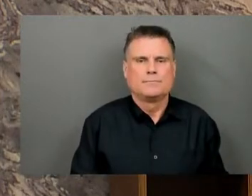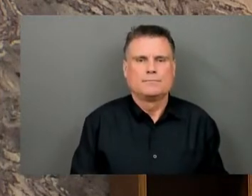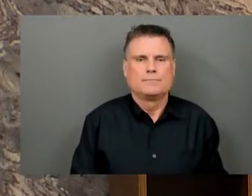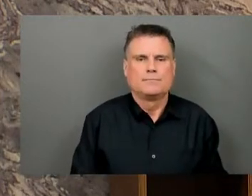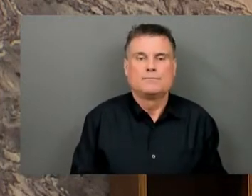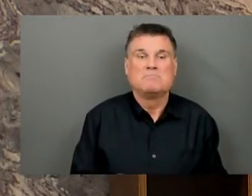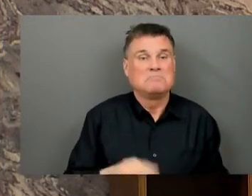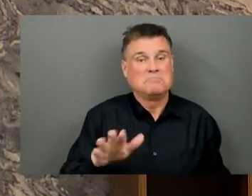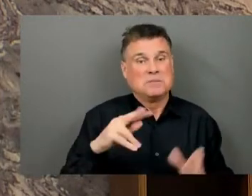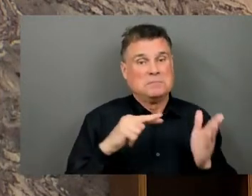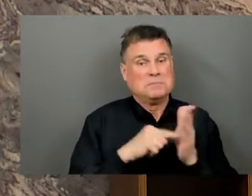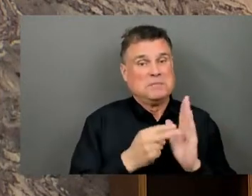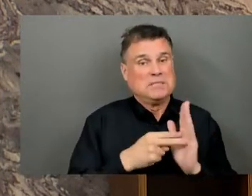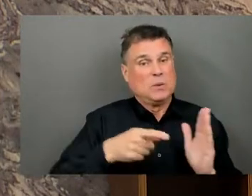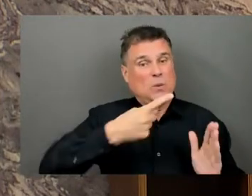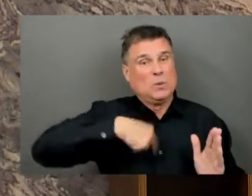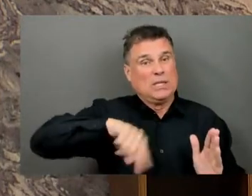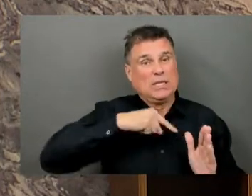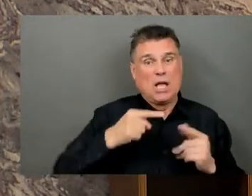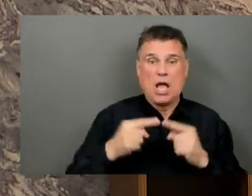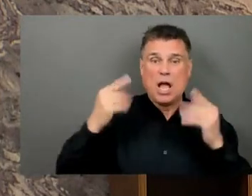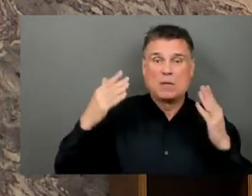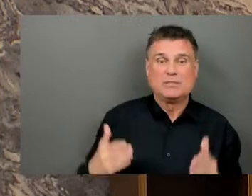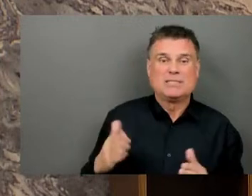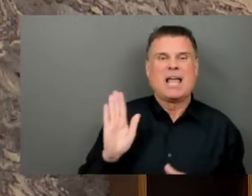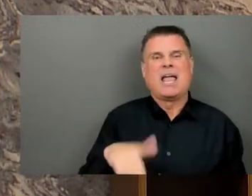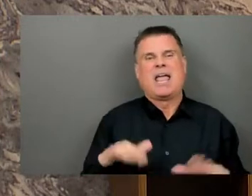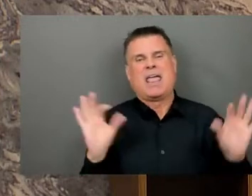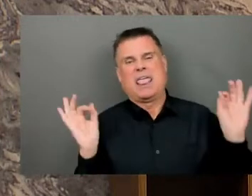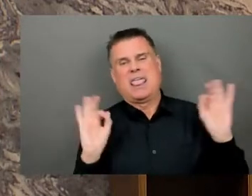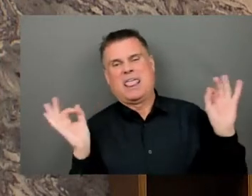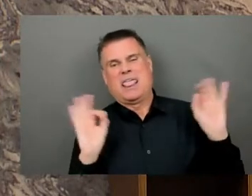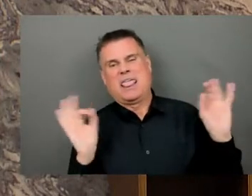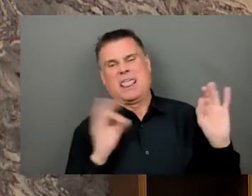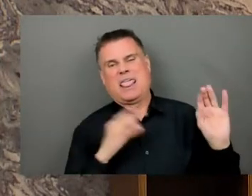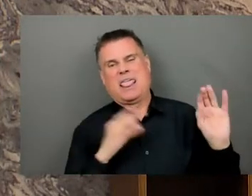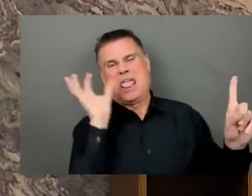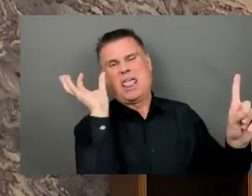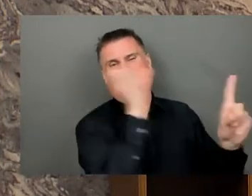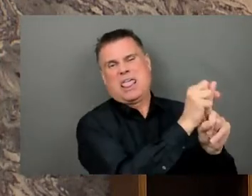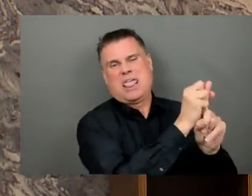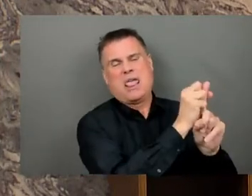the Minister of Energy and Mines earlier this week about this exact matter.